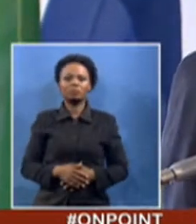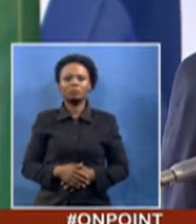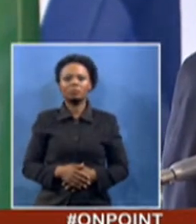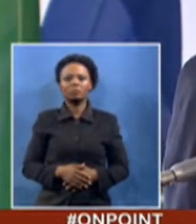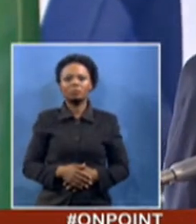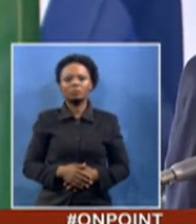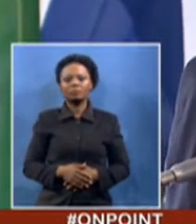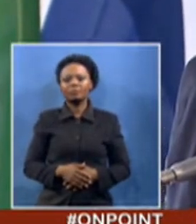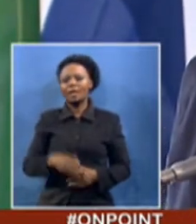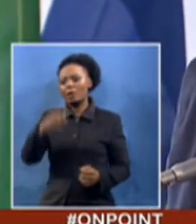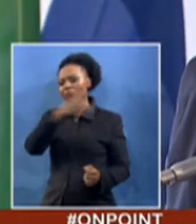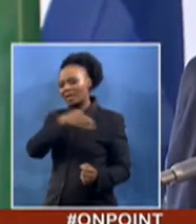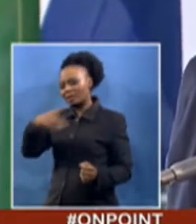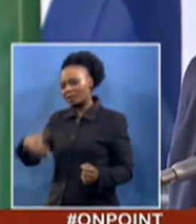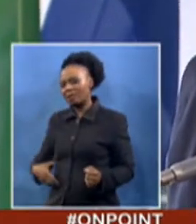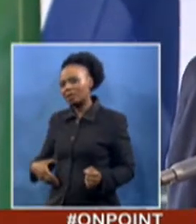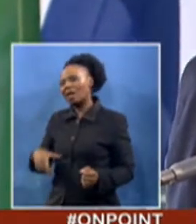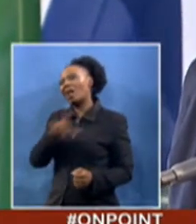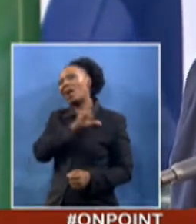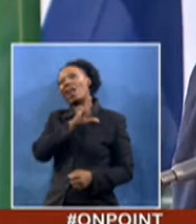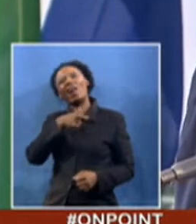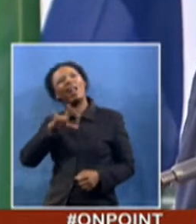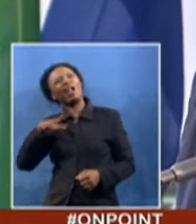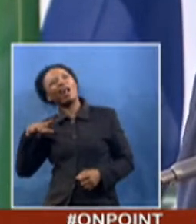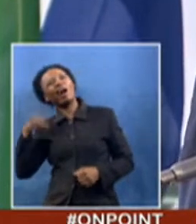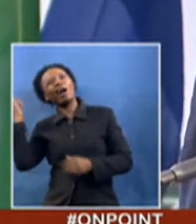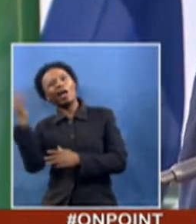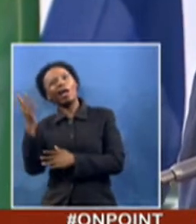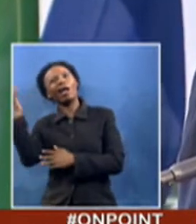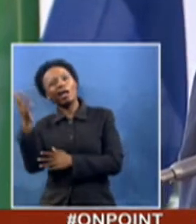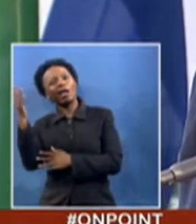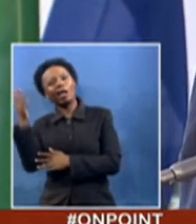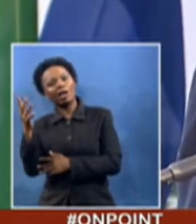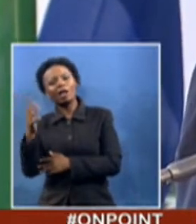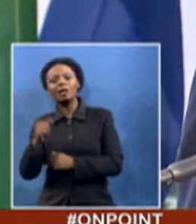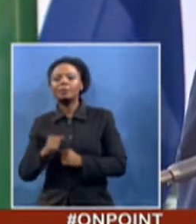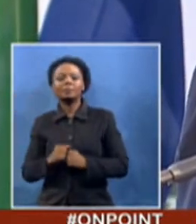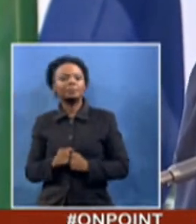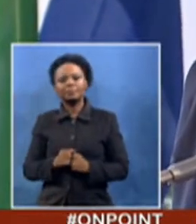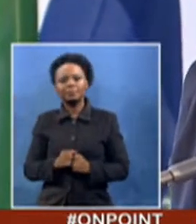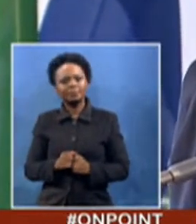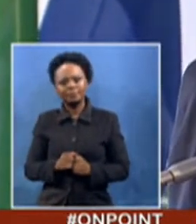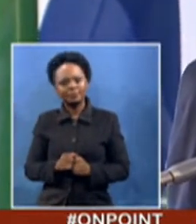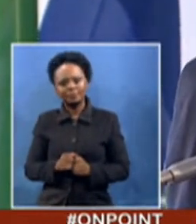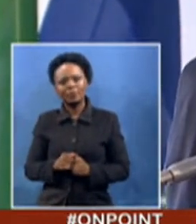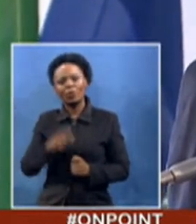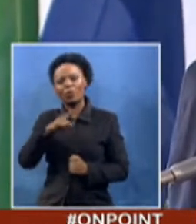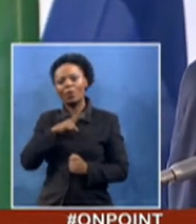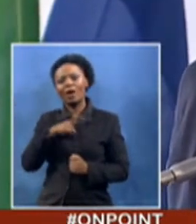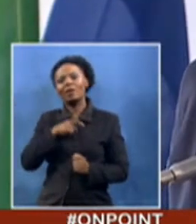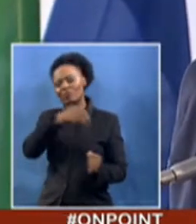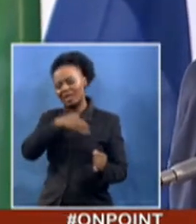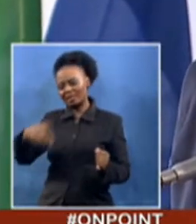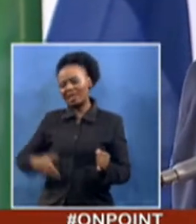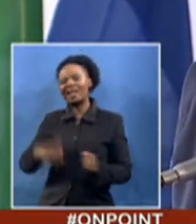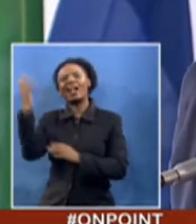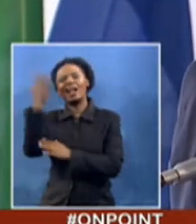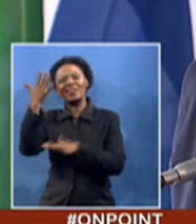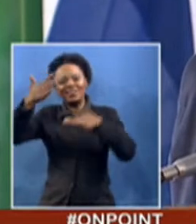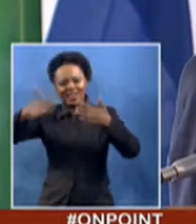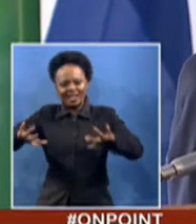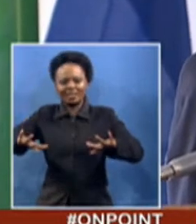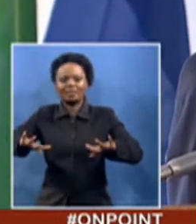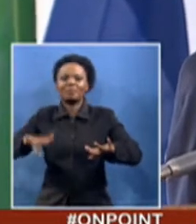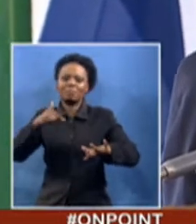President, I don't want to take your place. It's very difficult to speak after the president. Mine was just to close